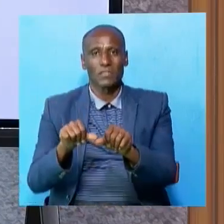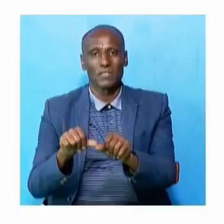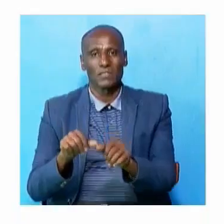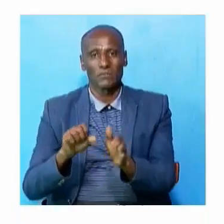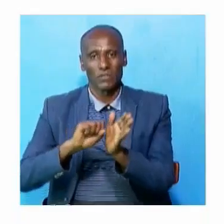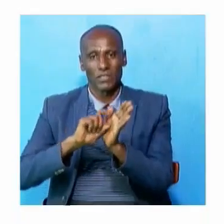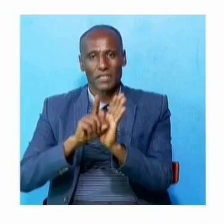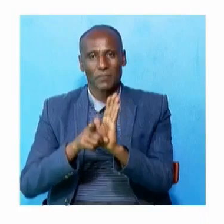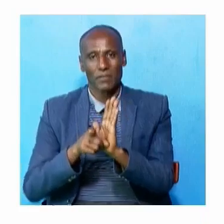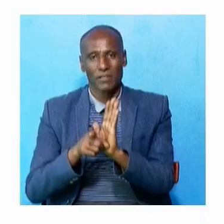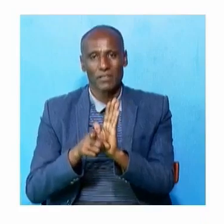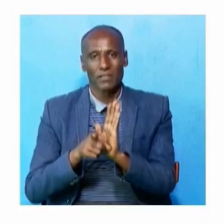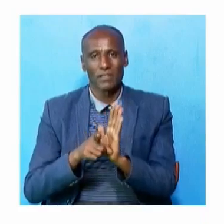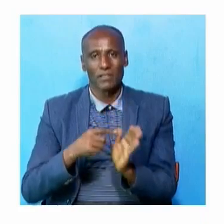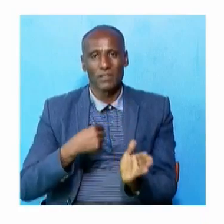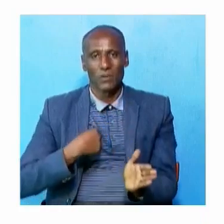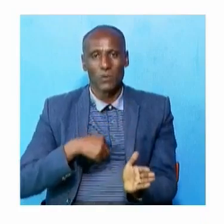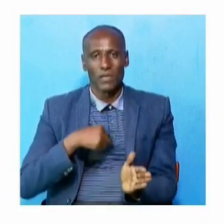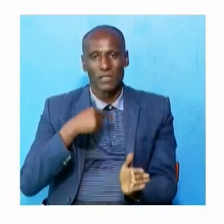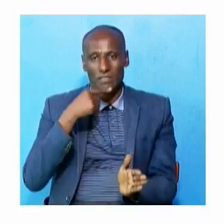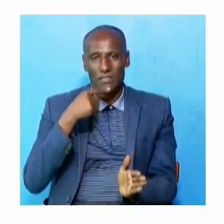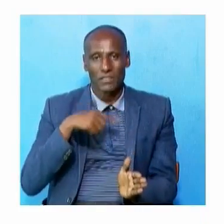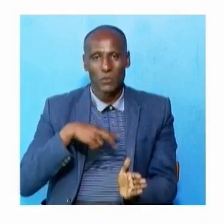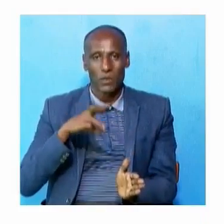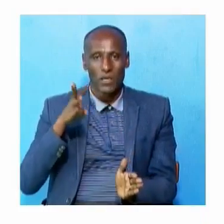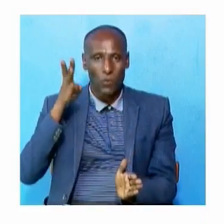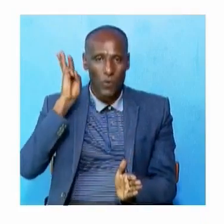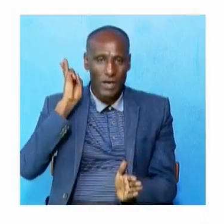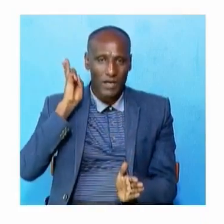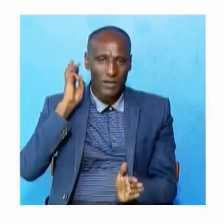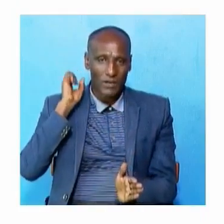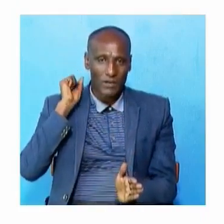example, we said we were